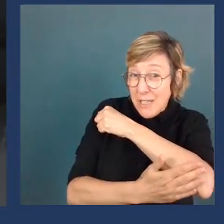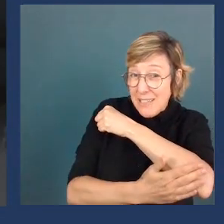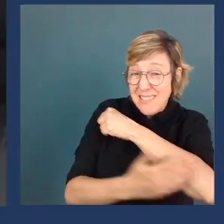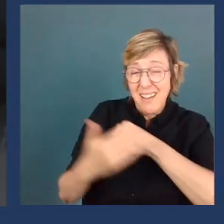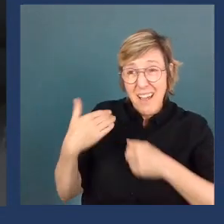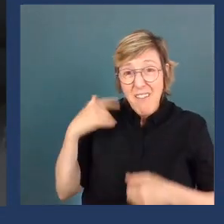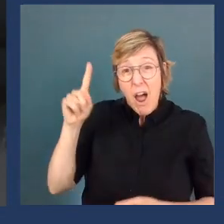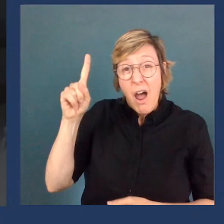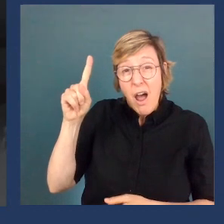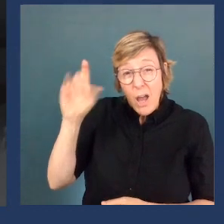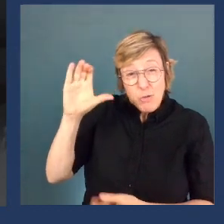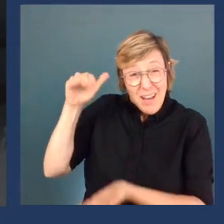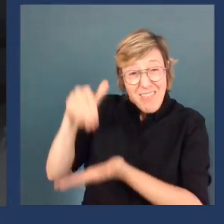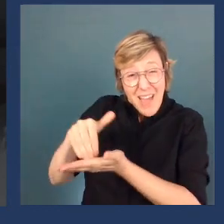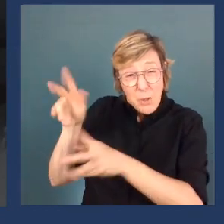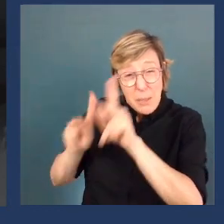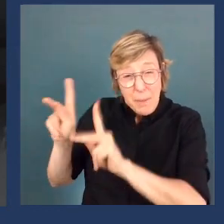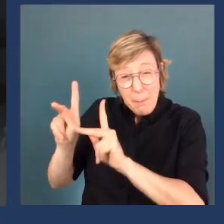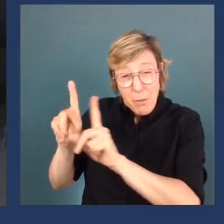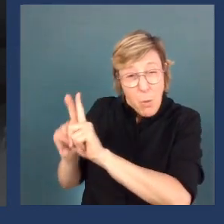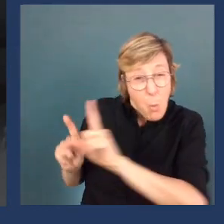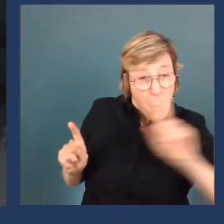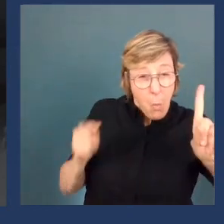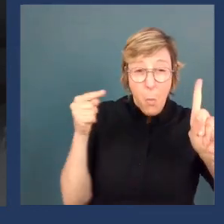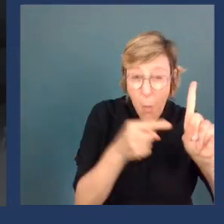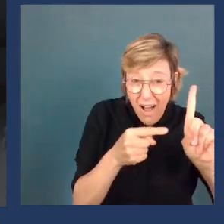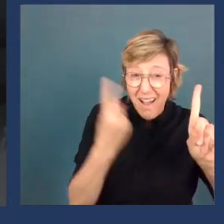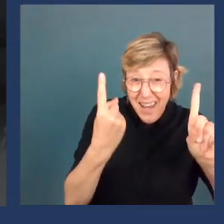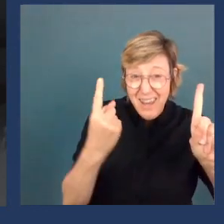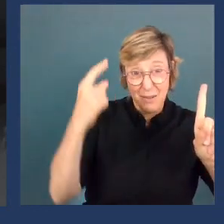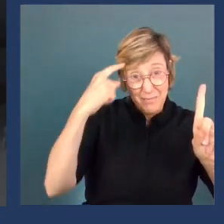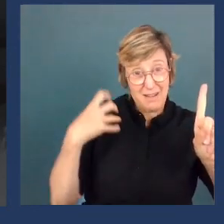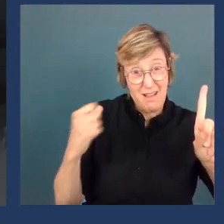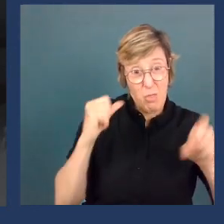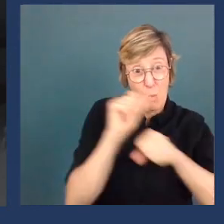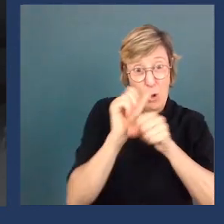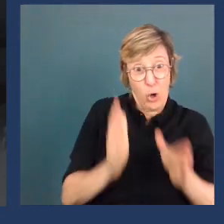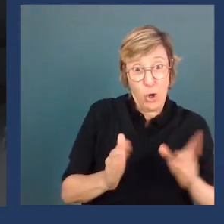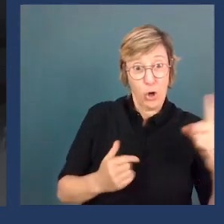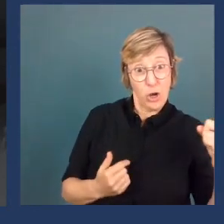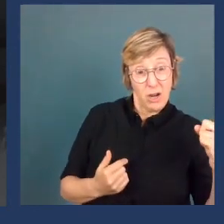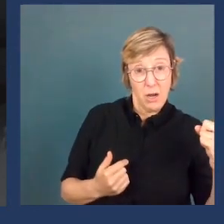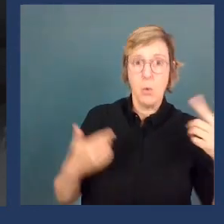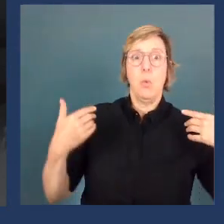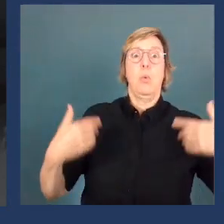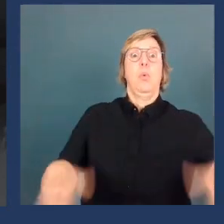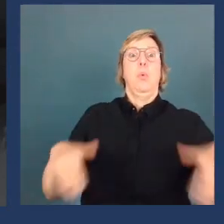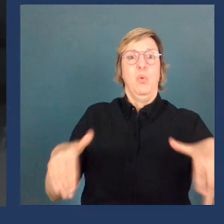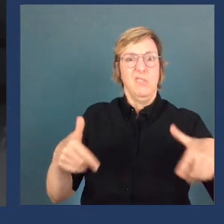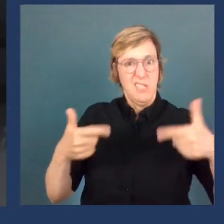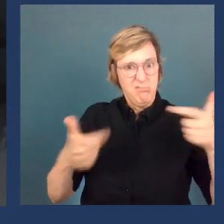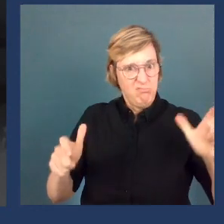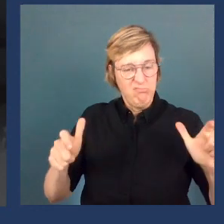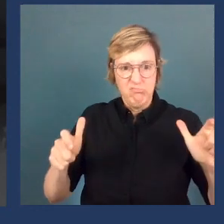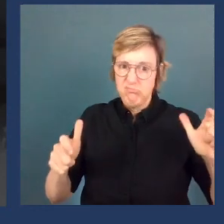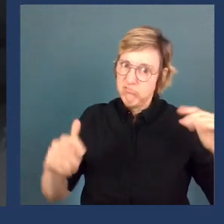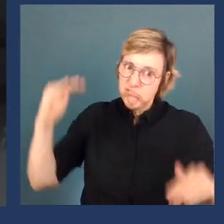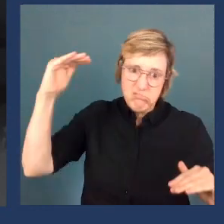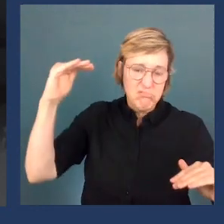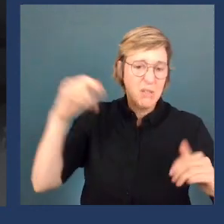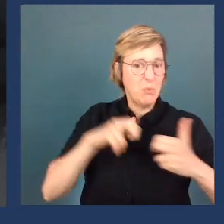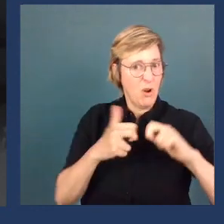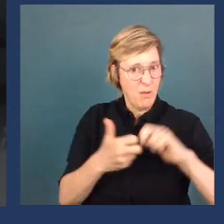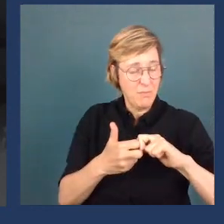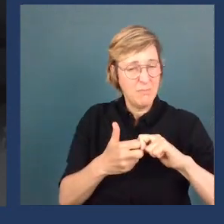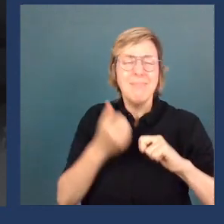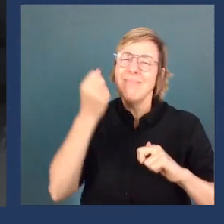worker per 100,000 people. So there's a really big gap here. While we do not want